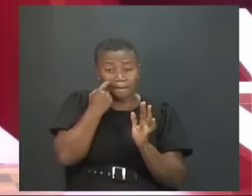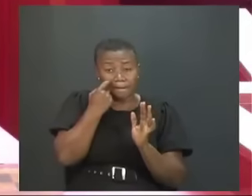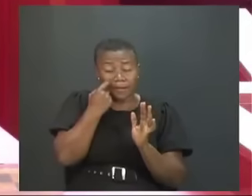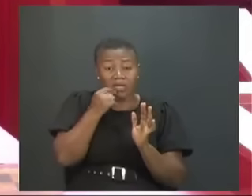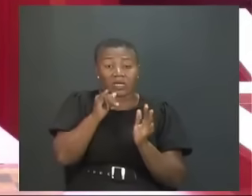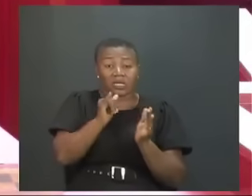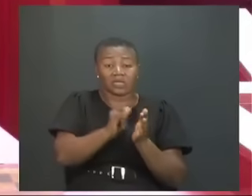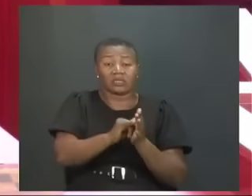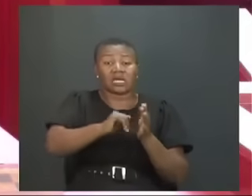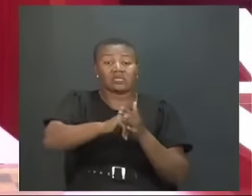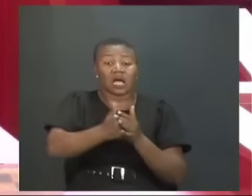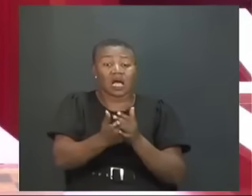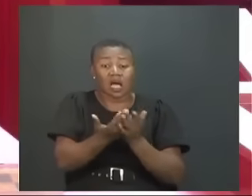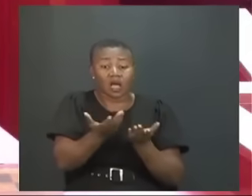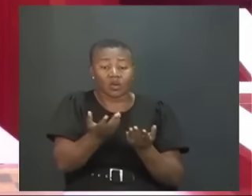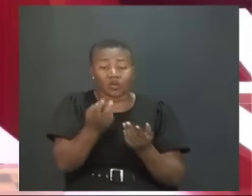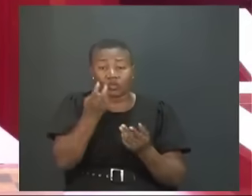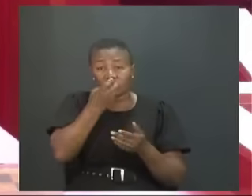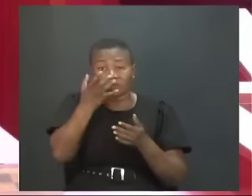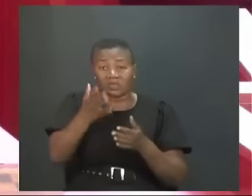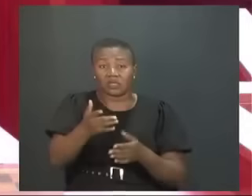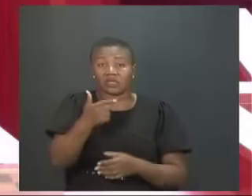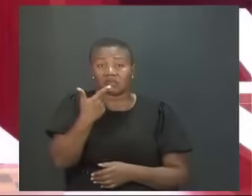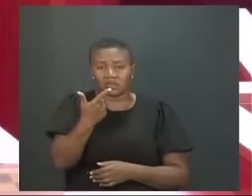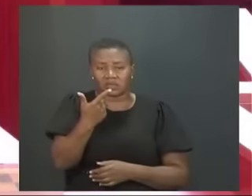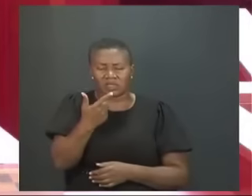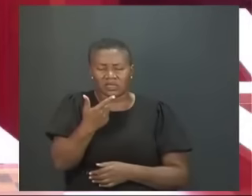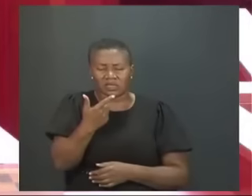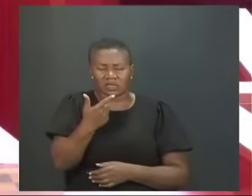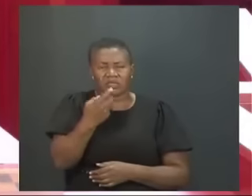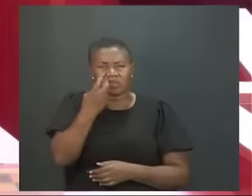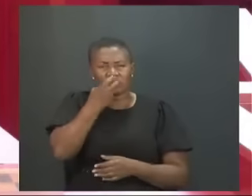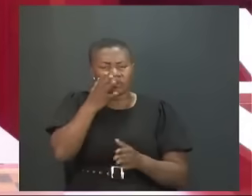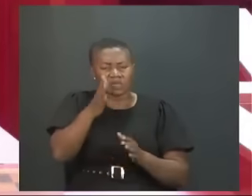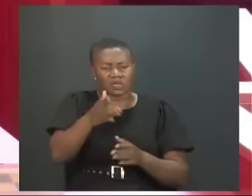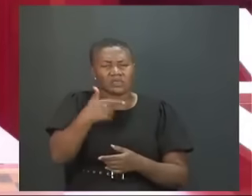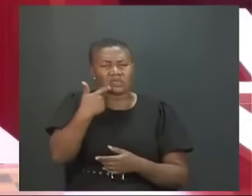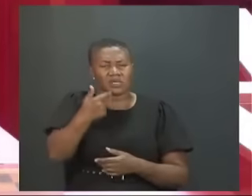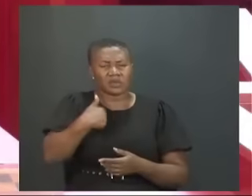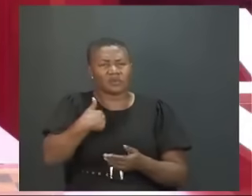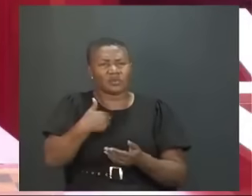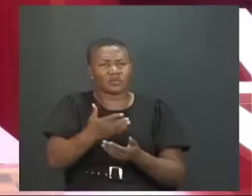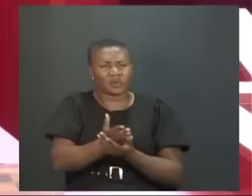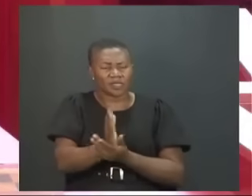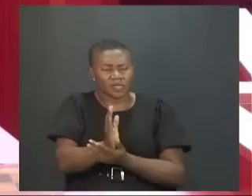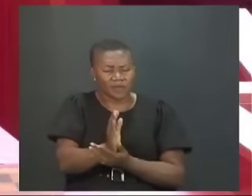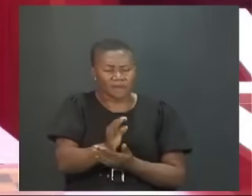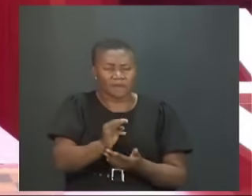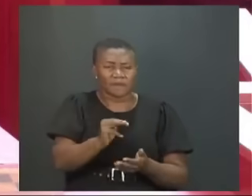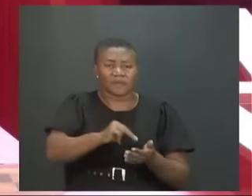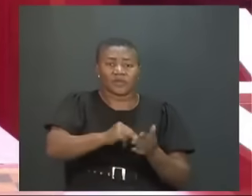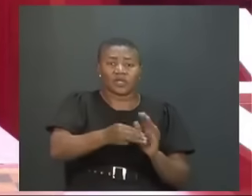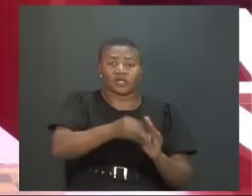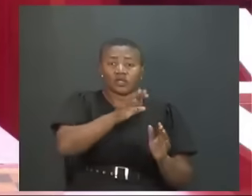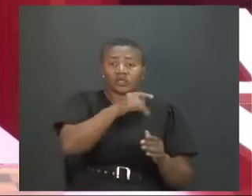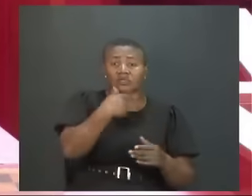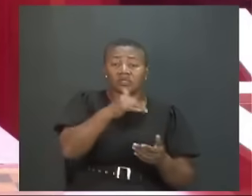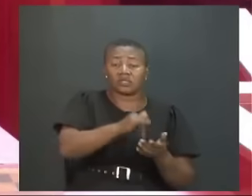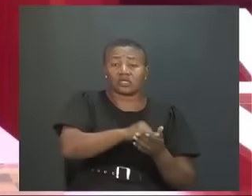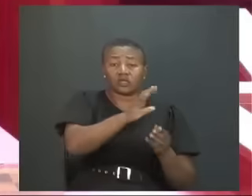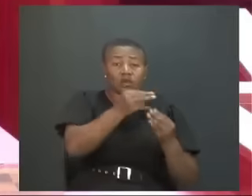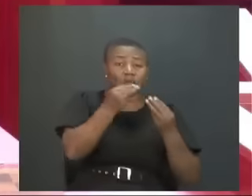Speaker concluded that I was right in that instance, and therefore your motion should not be